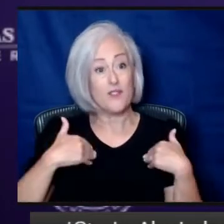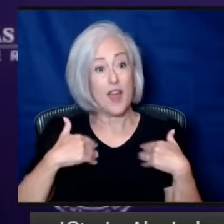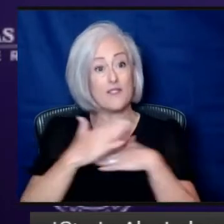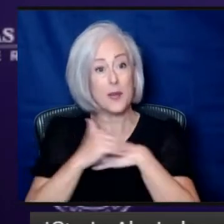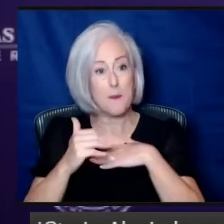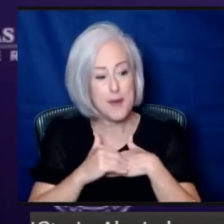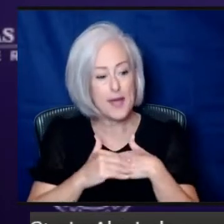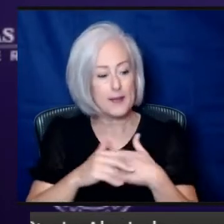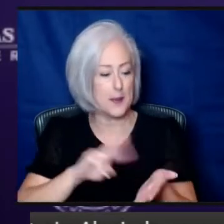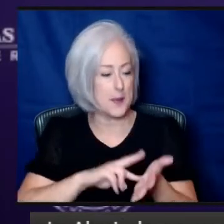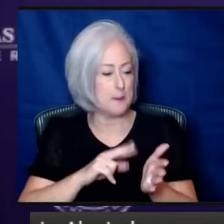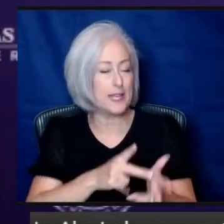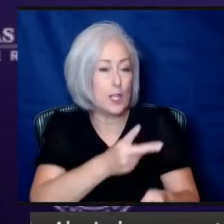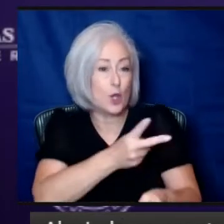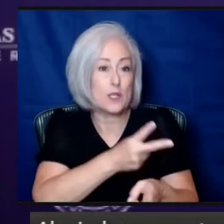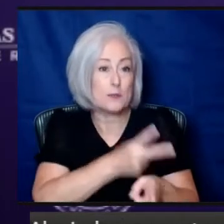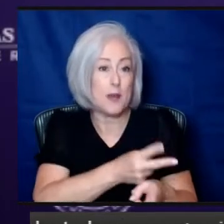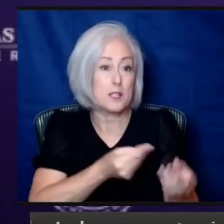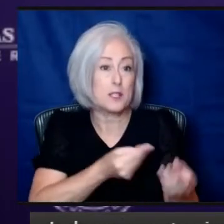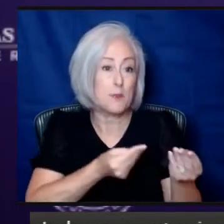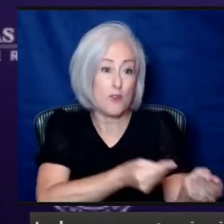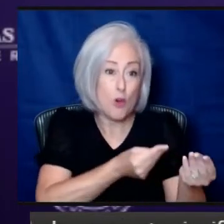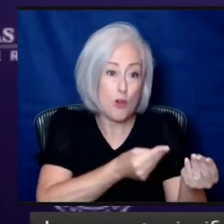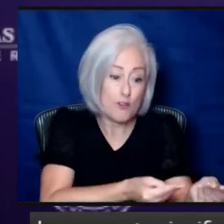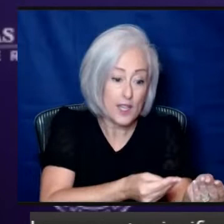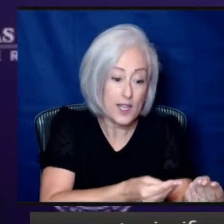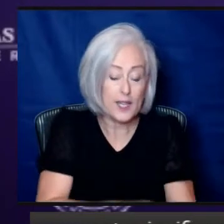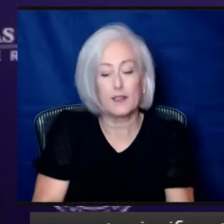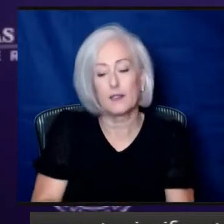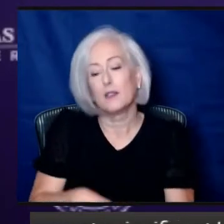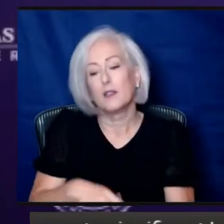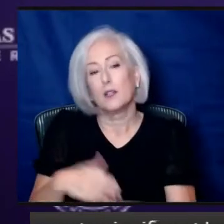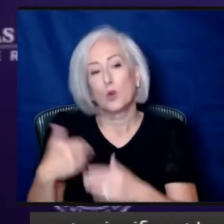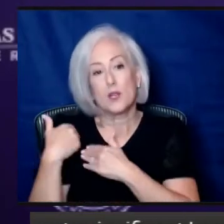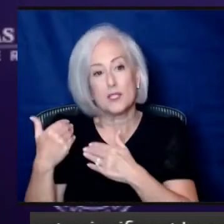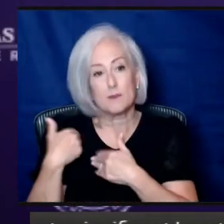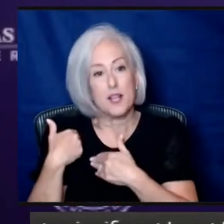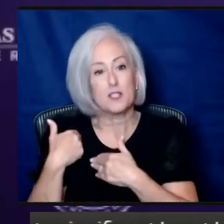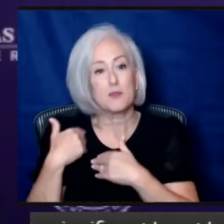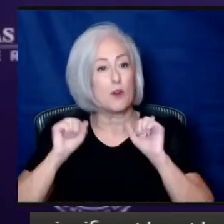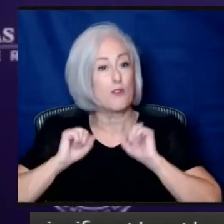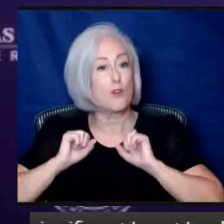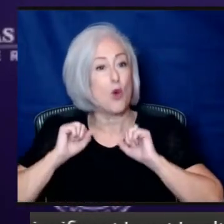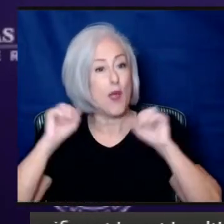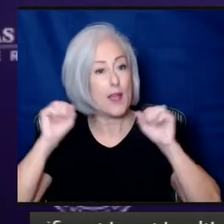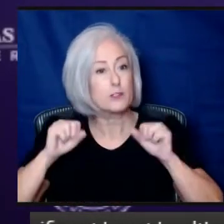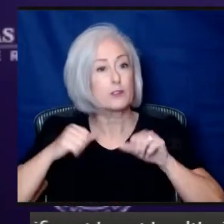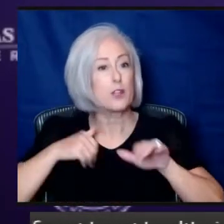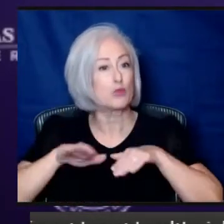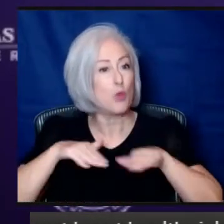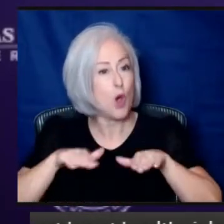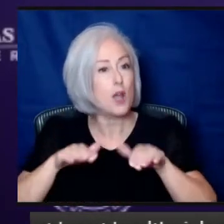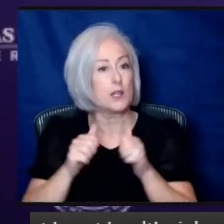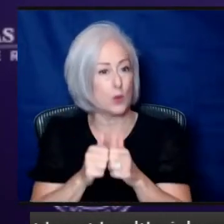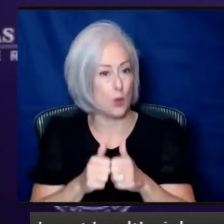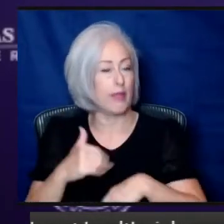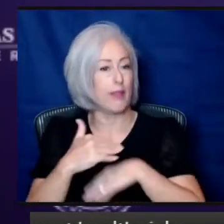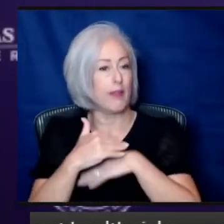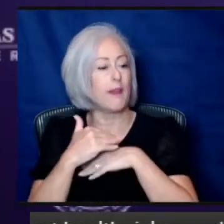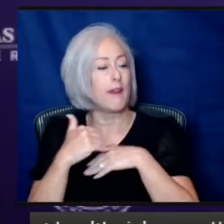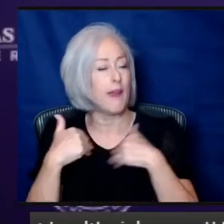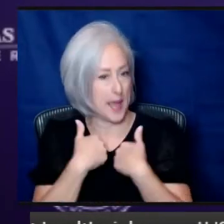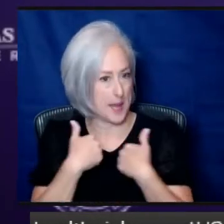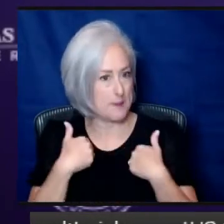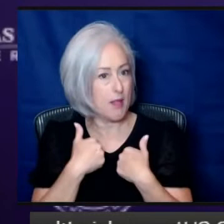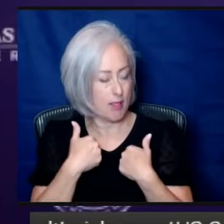responsible for feeding the animal, being responsible for exercising the animal. And so we know that health and cognitive function, physical health, go hand in hand. But